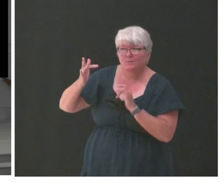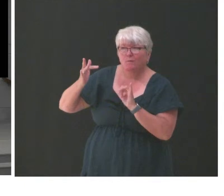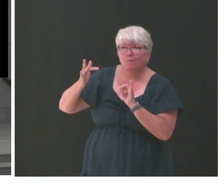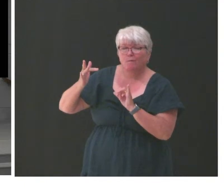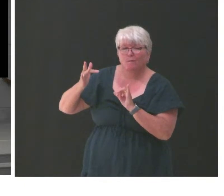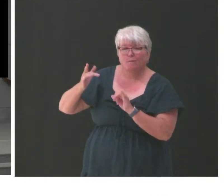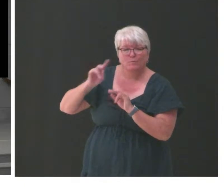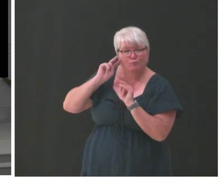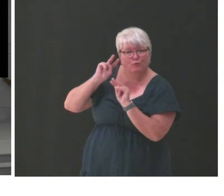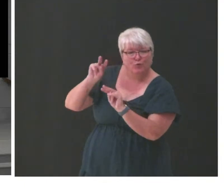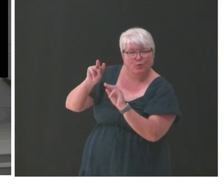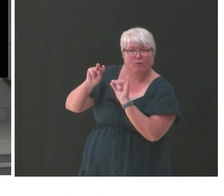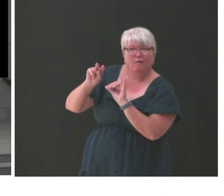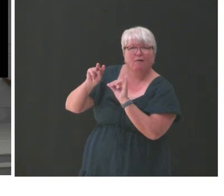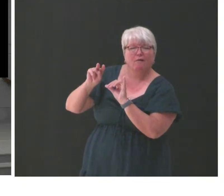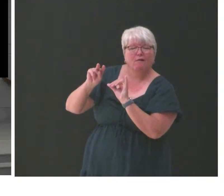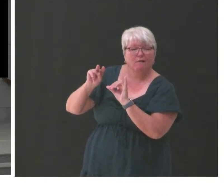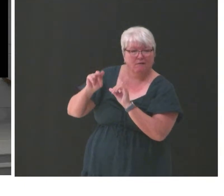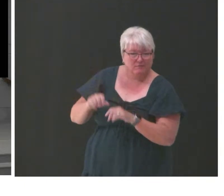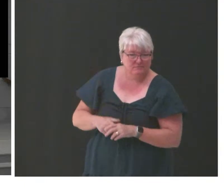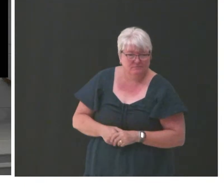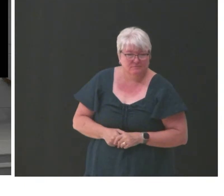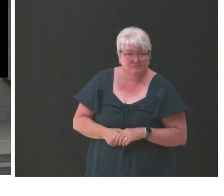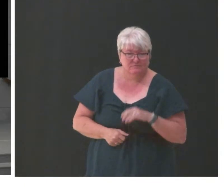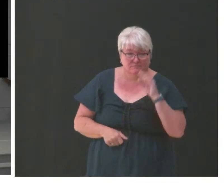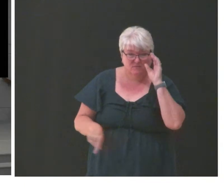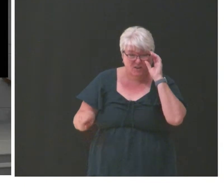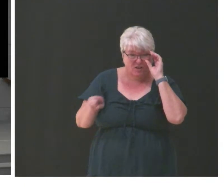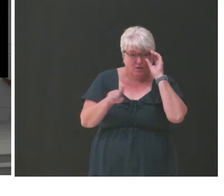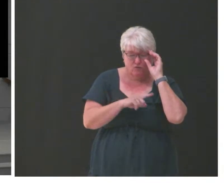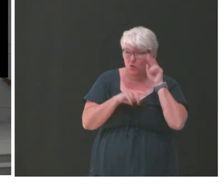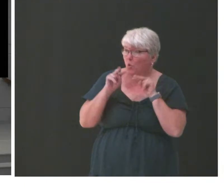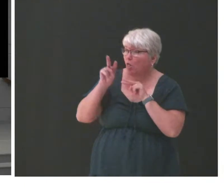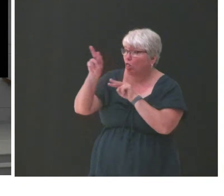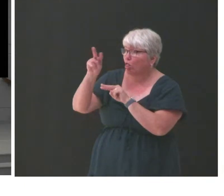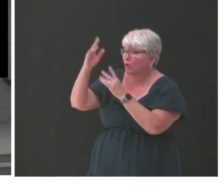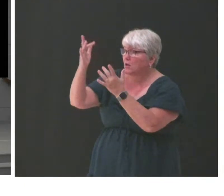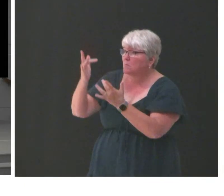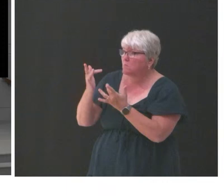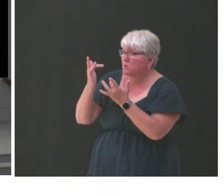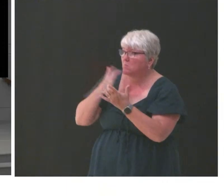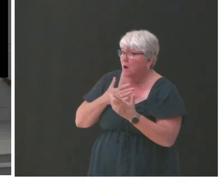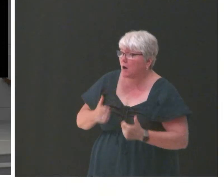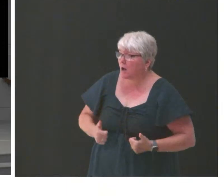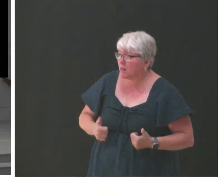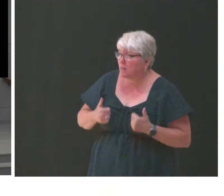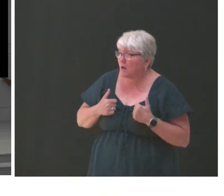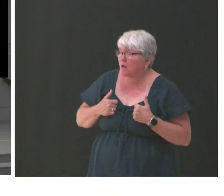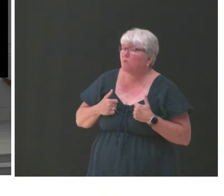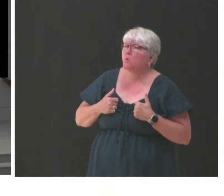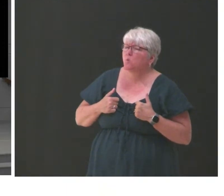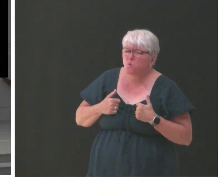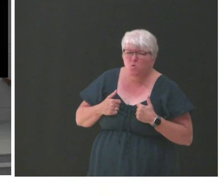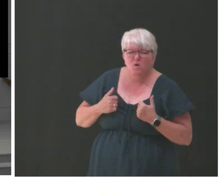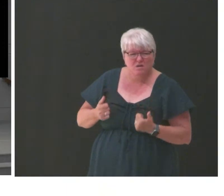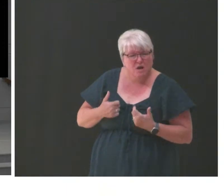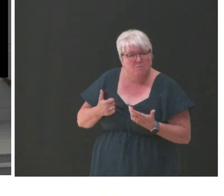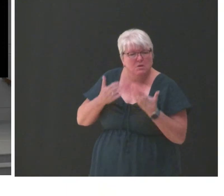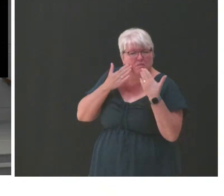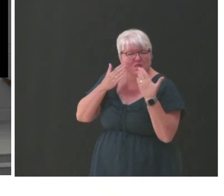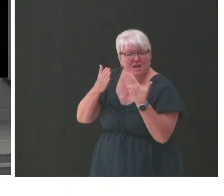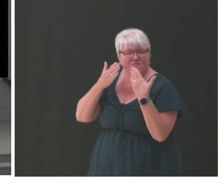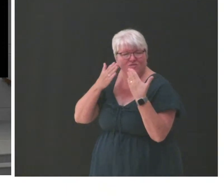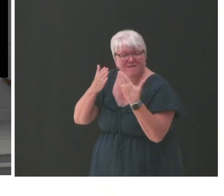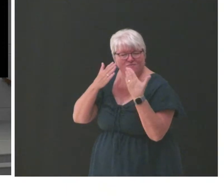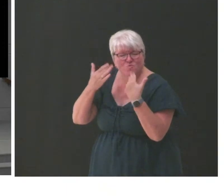your view this morning? Have you looked at God's mercy and seen it lately? And has it caused you to be so thankful to Him that you just